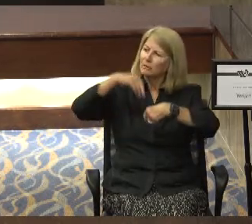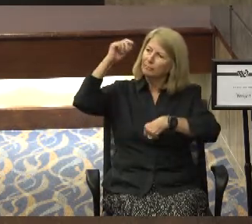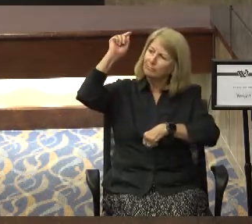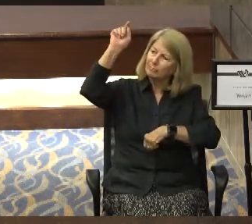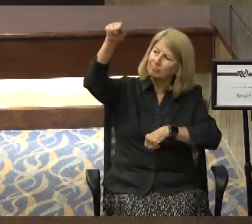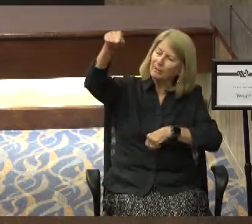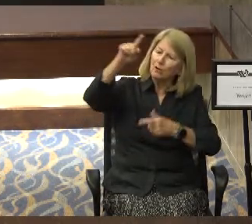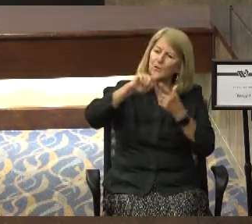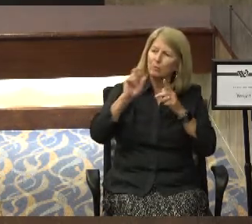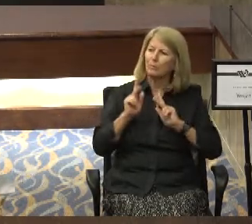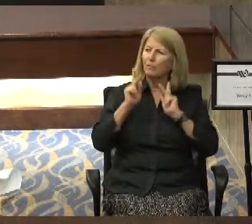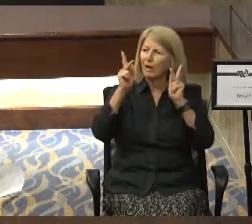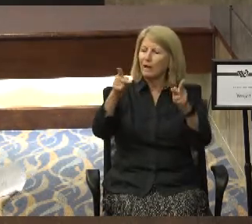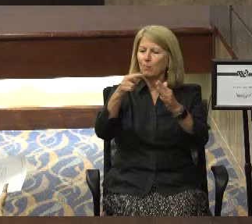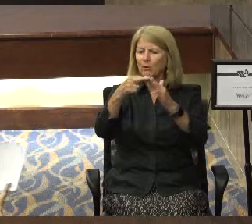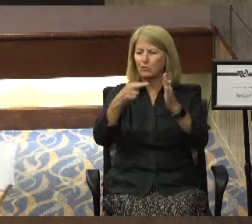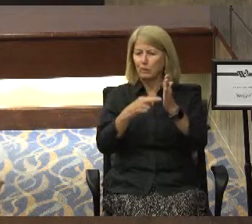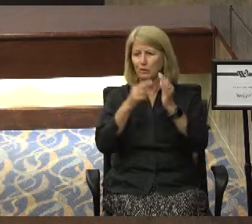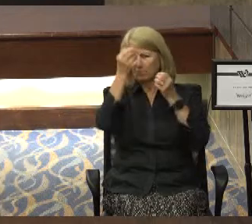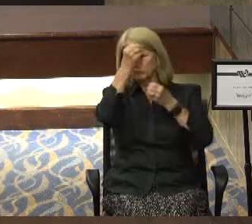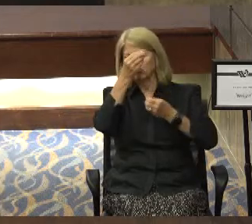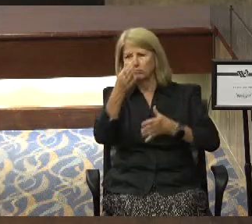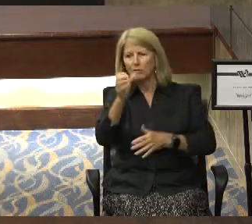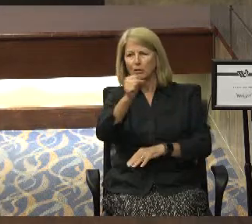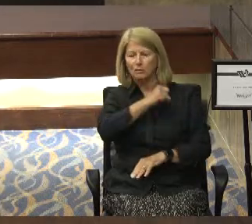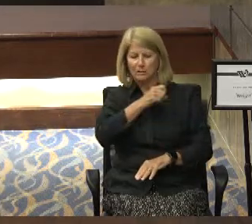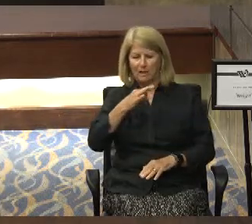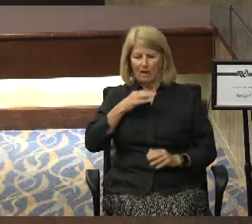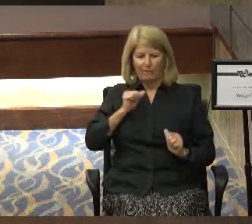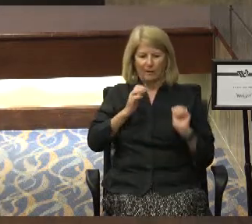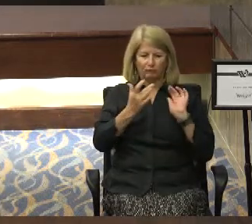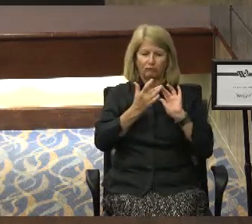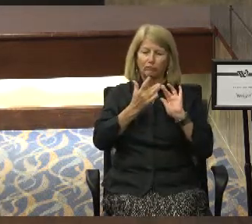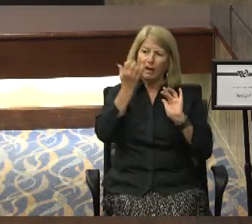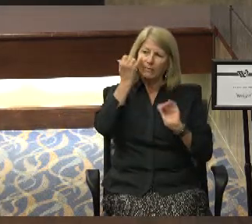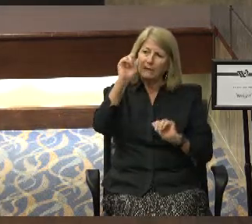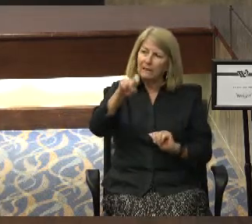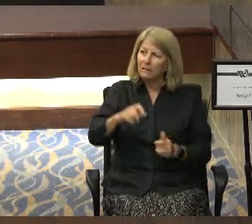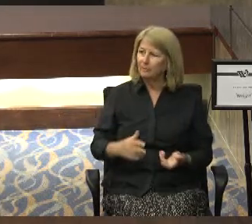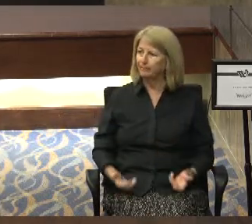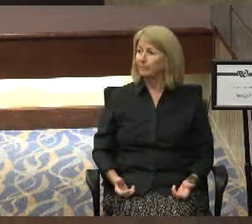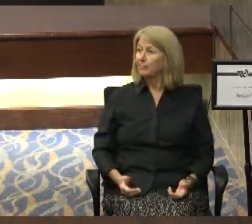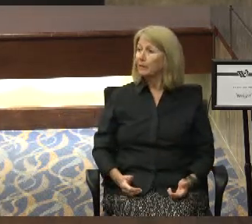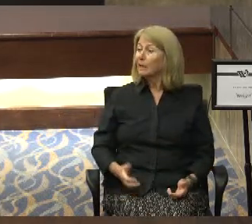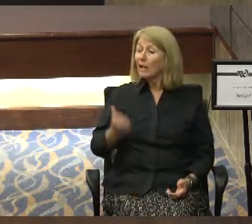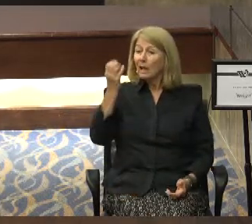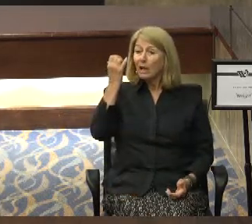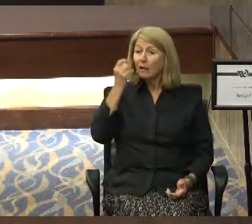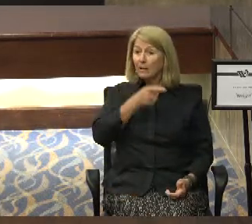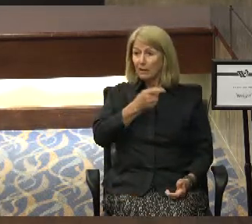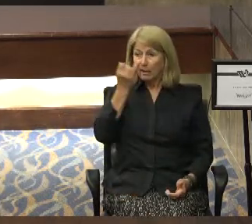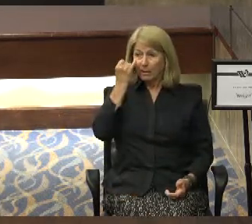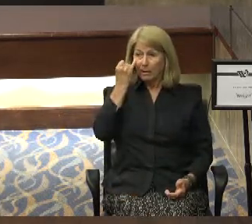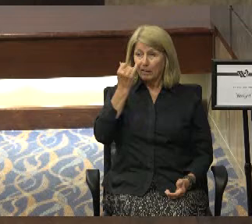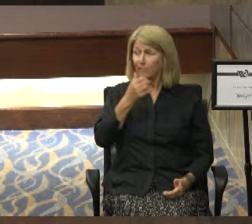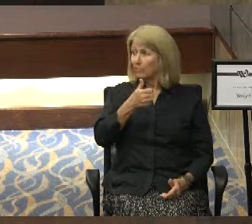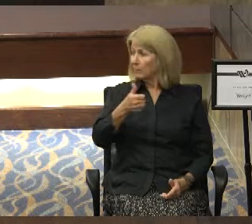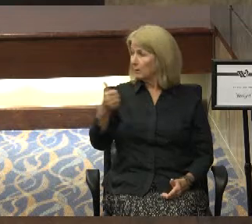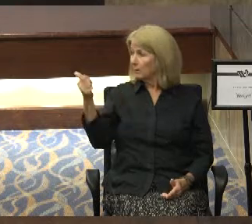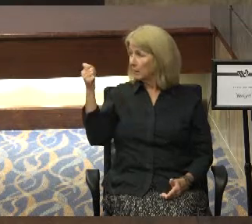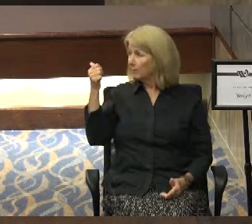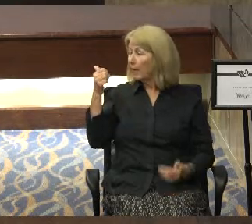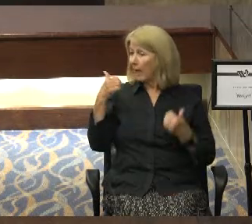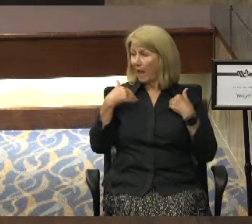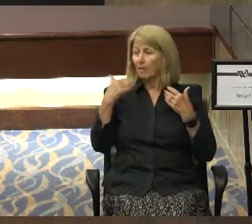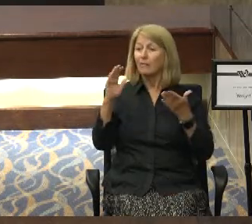provide registration information so that staff can contact you if necessary. If you have handouts, please let us know at the